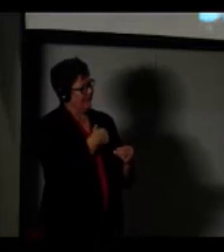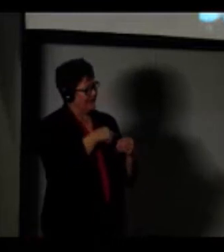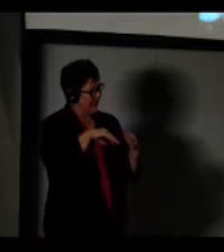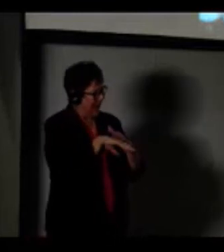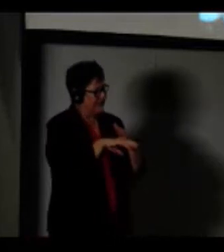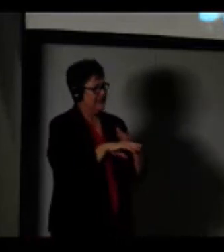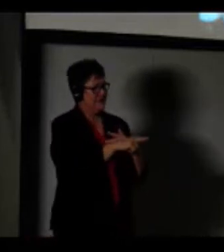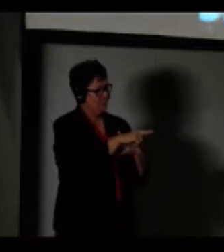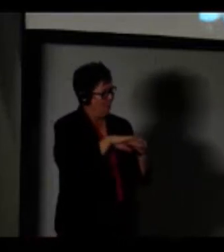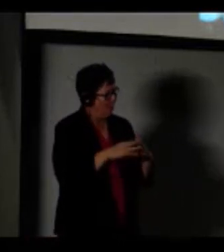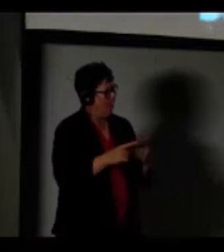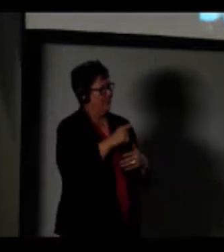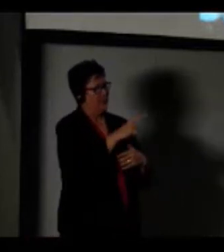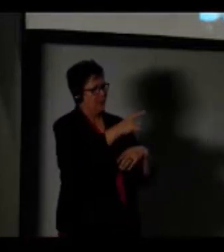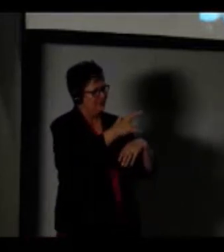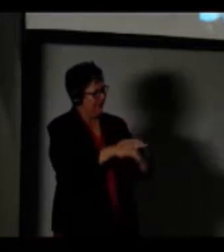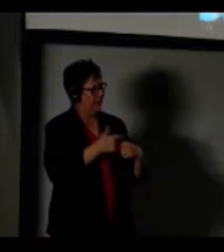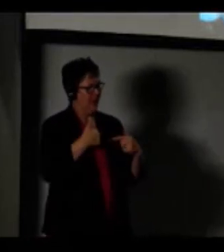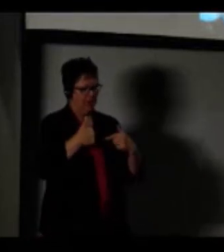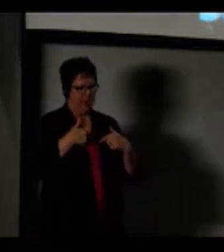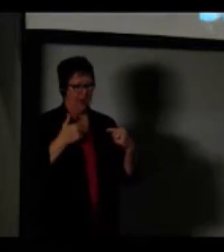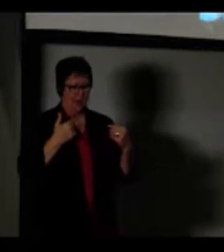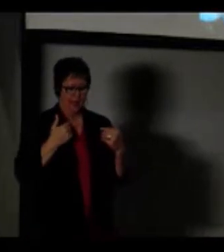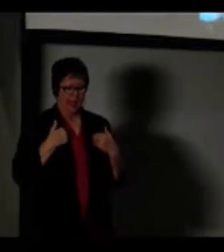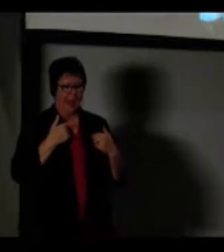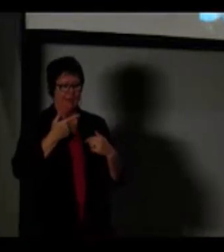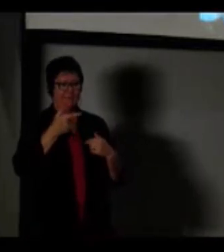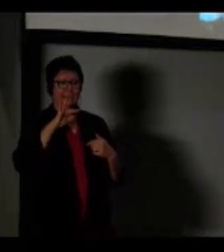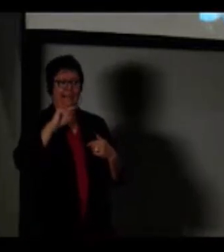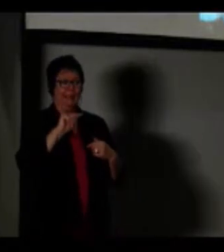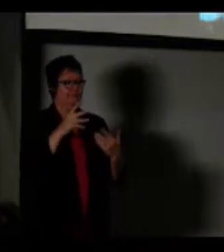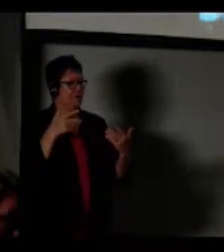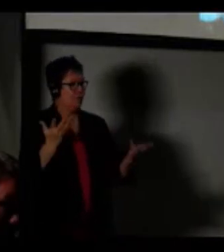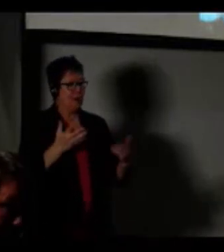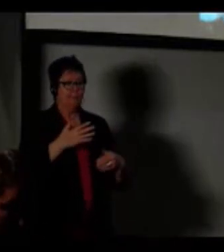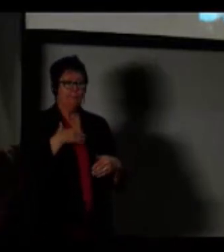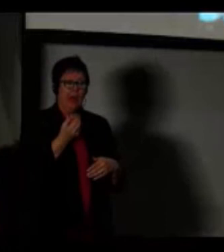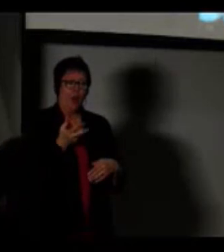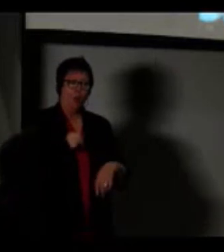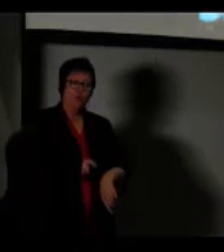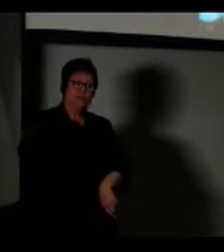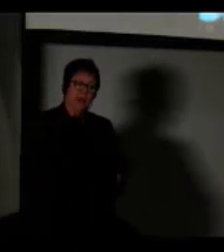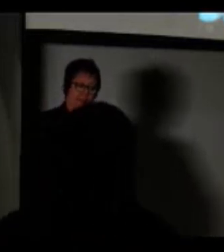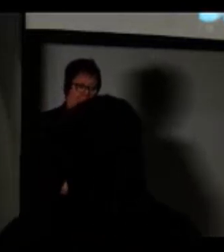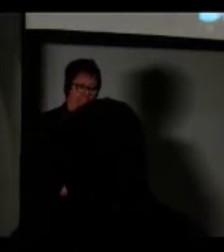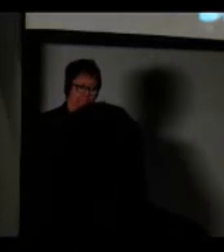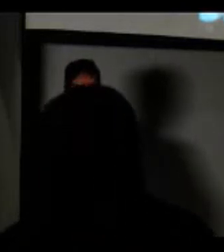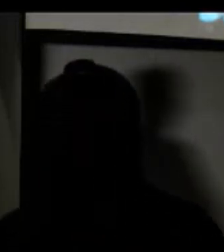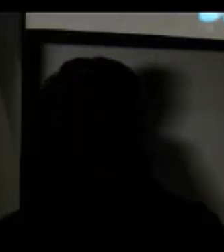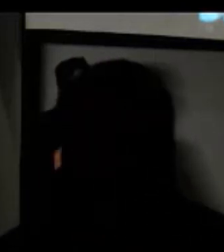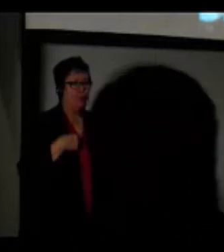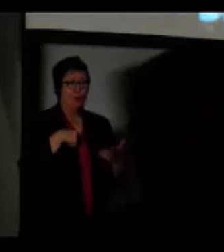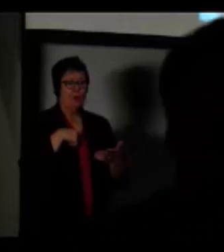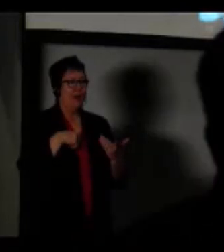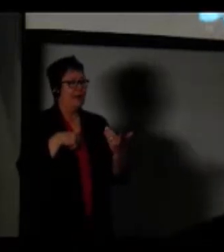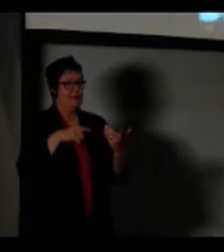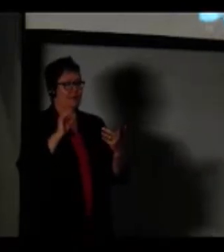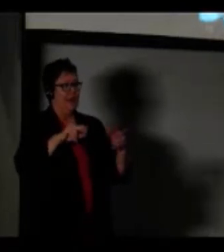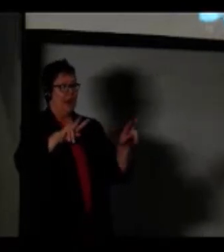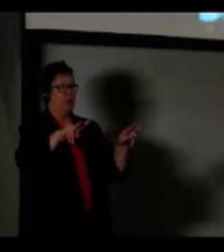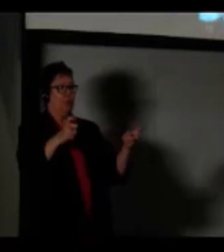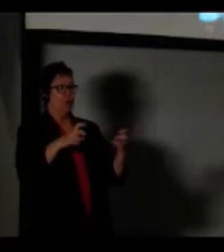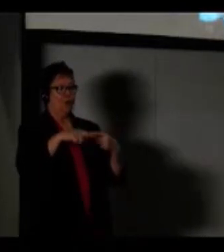being available, it provides her with the gift of her own time. And I can't think of any type of quote